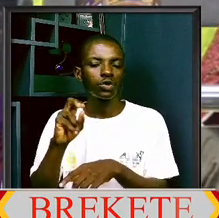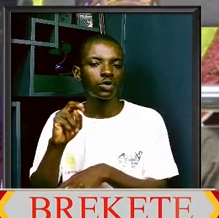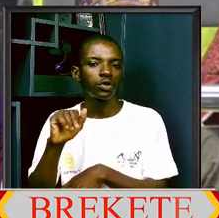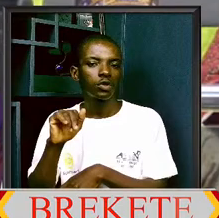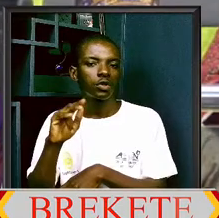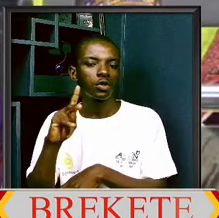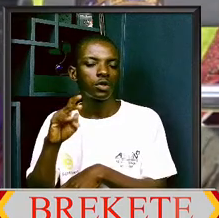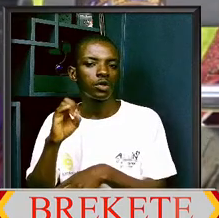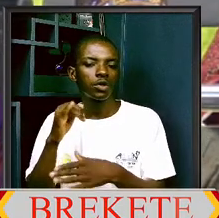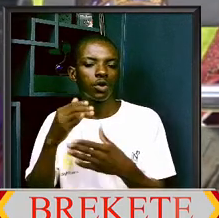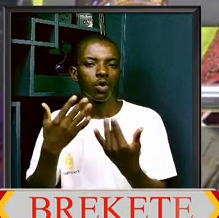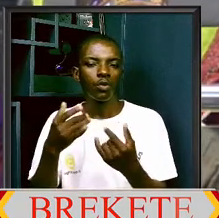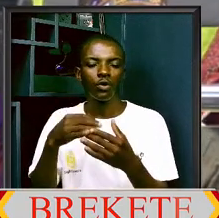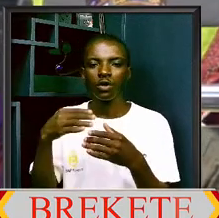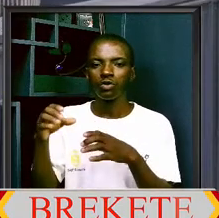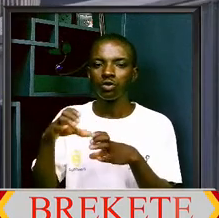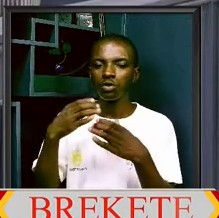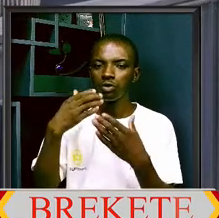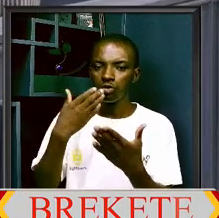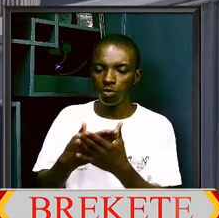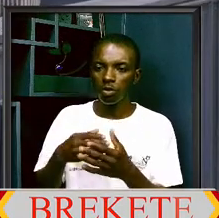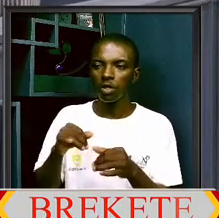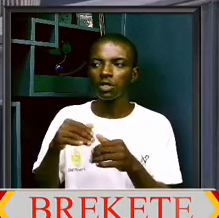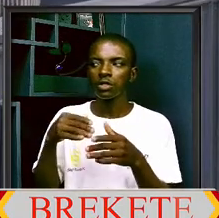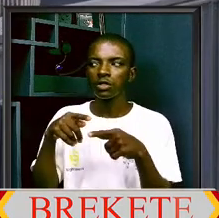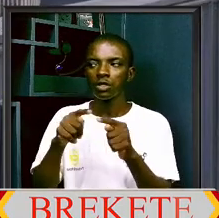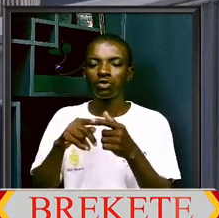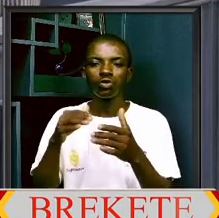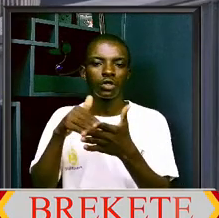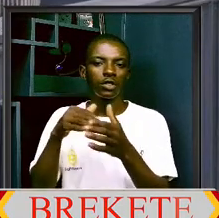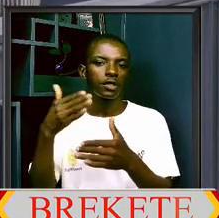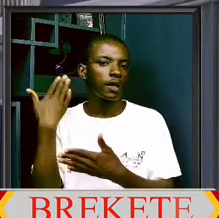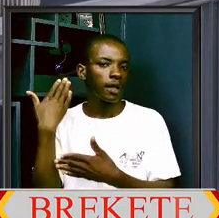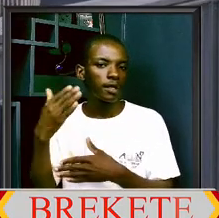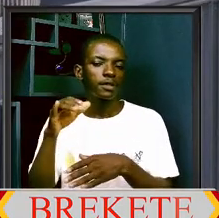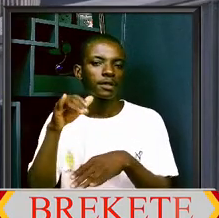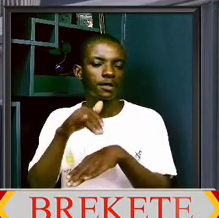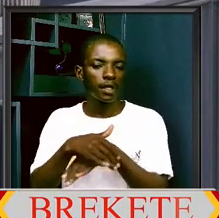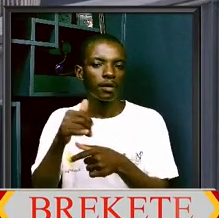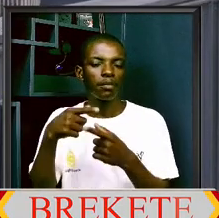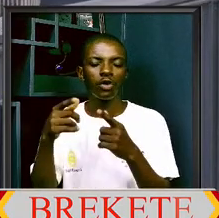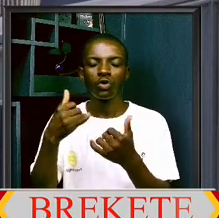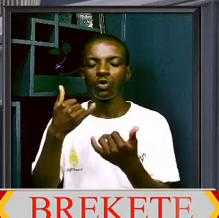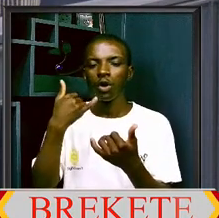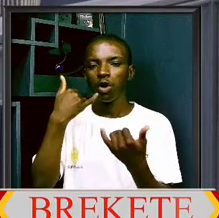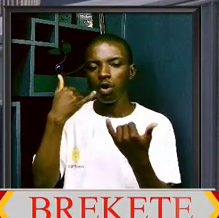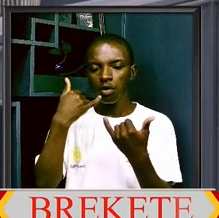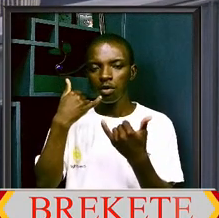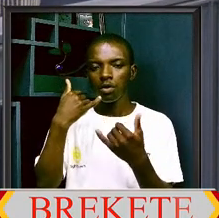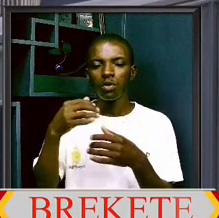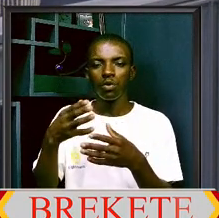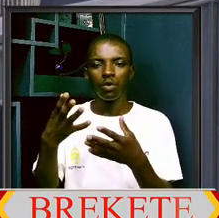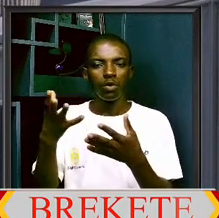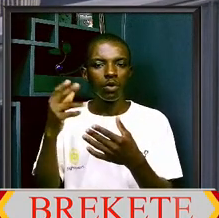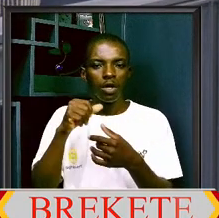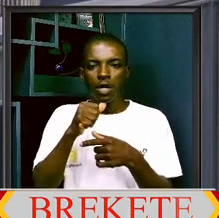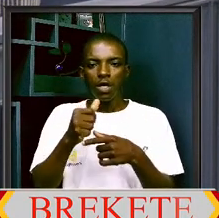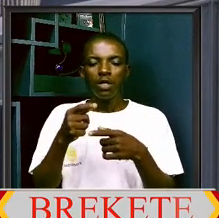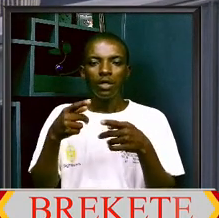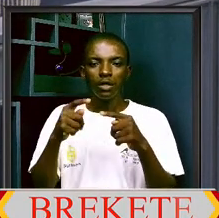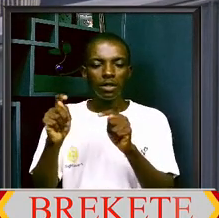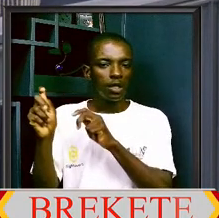IE trust you are doing great I tried to reach you last night but you were on call uh we wouldn't